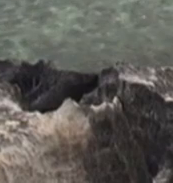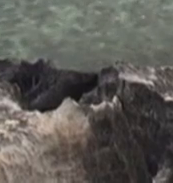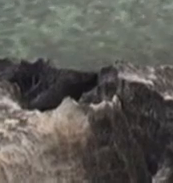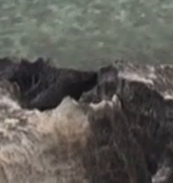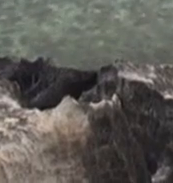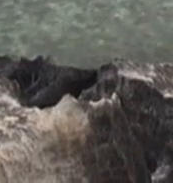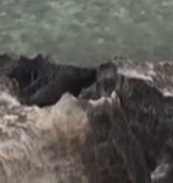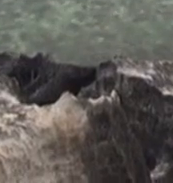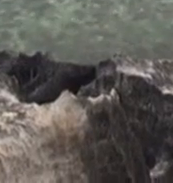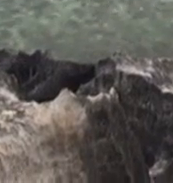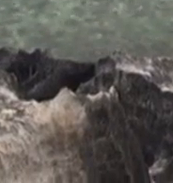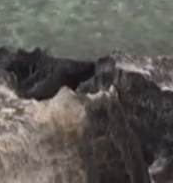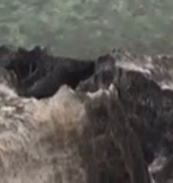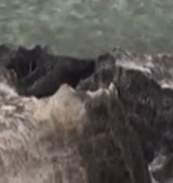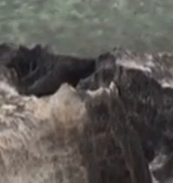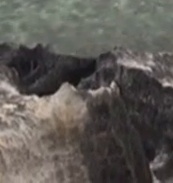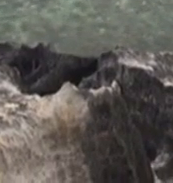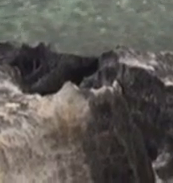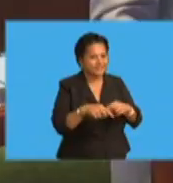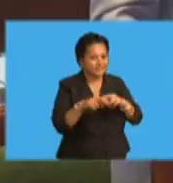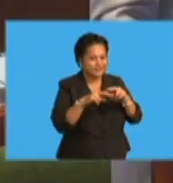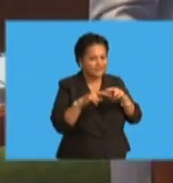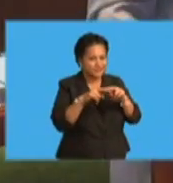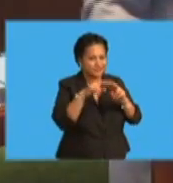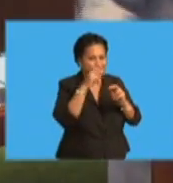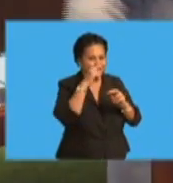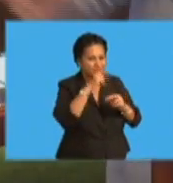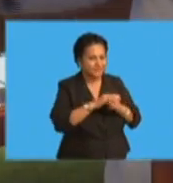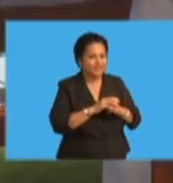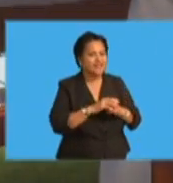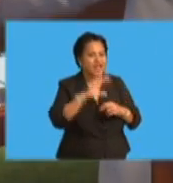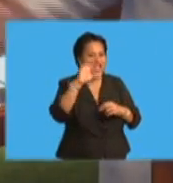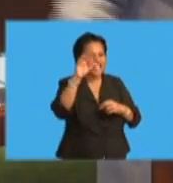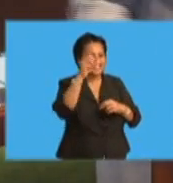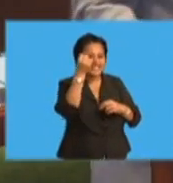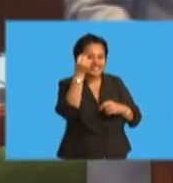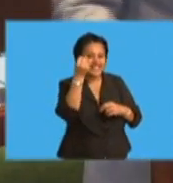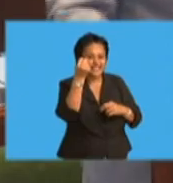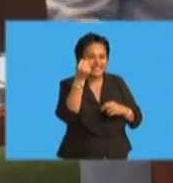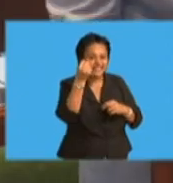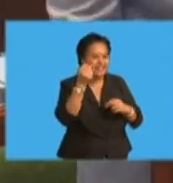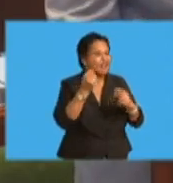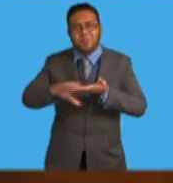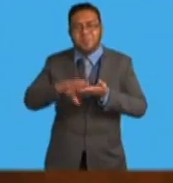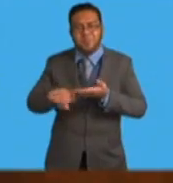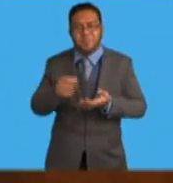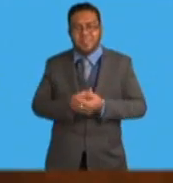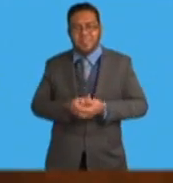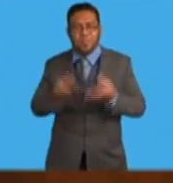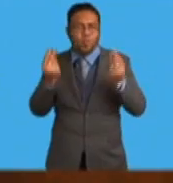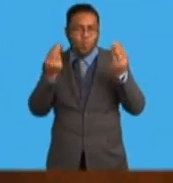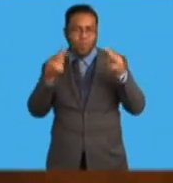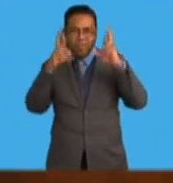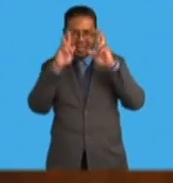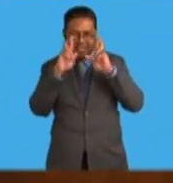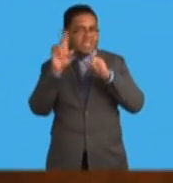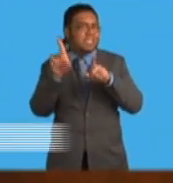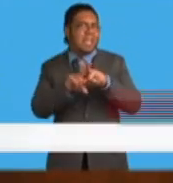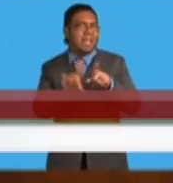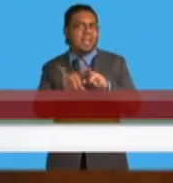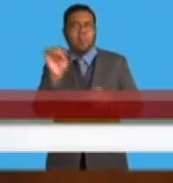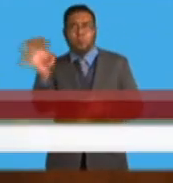97 Constitution was not amended by a Parliament, then the presumption that it remains unimpugnated until pronounced otherwise in court.